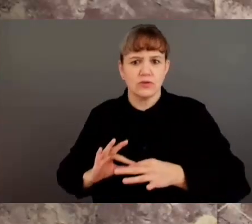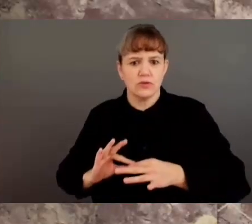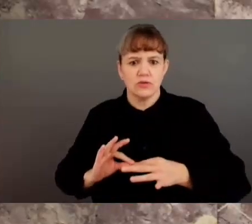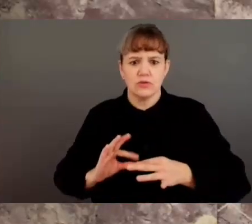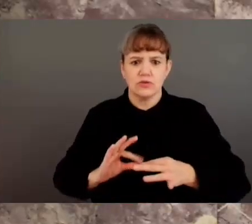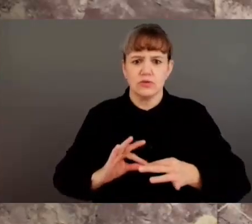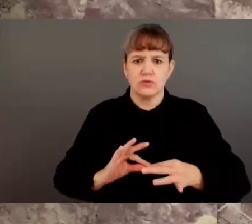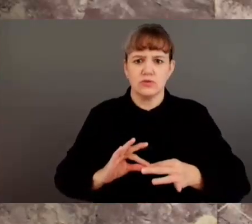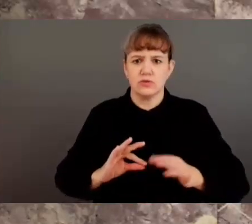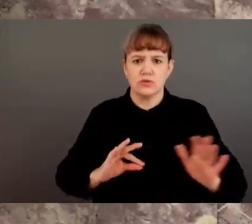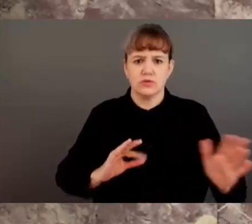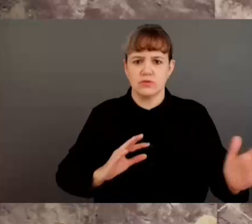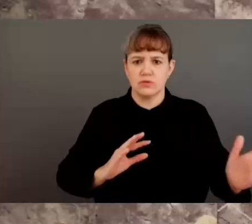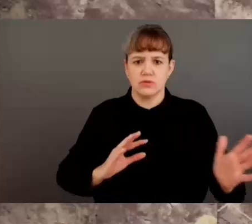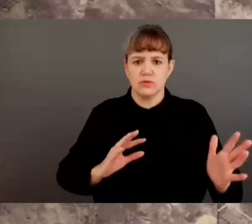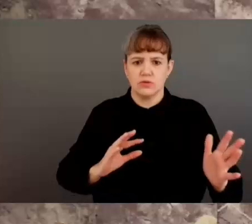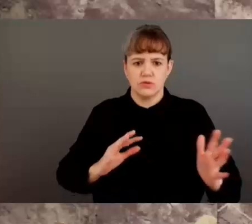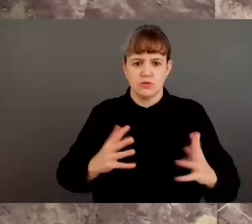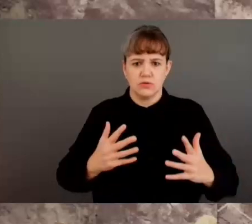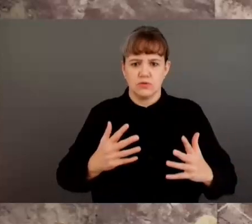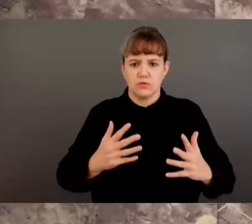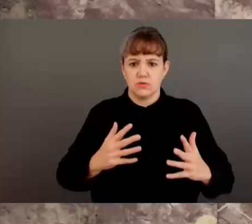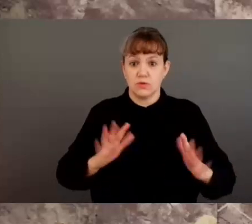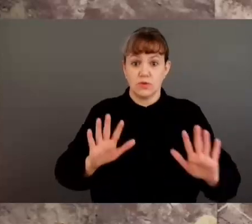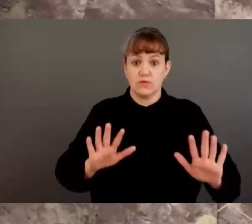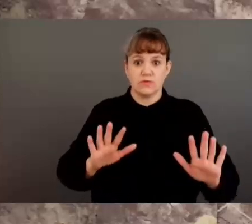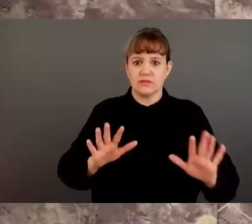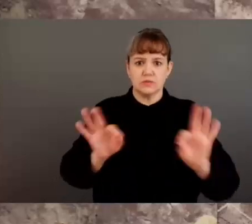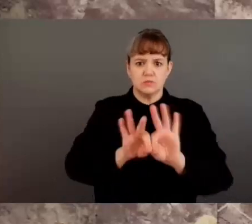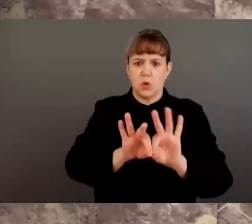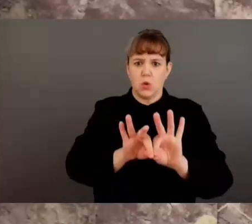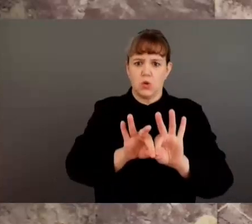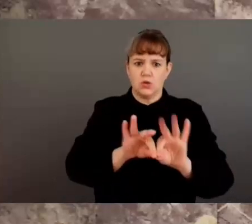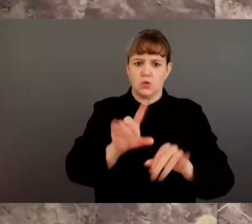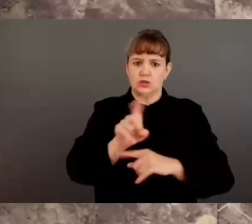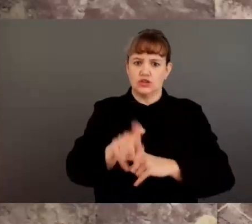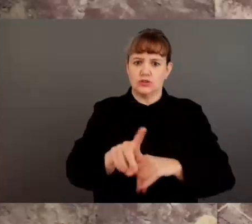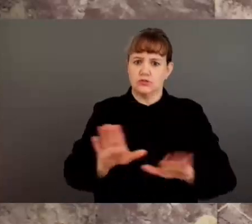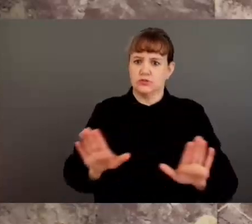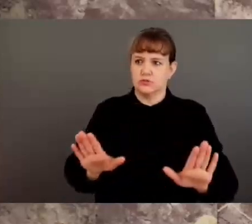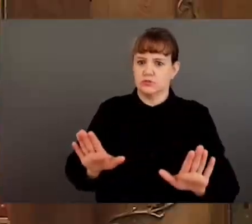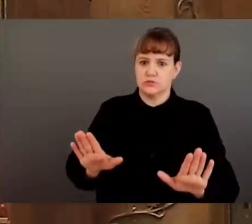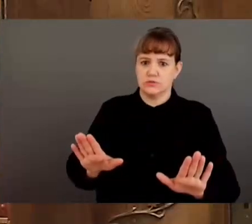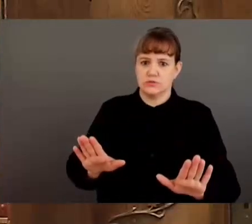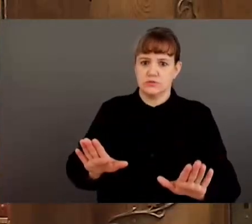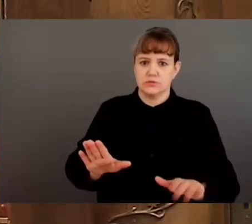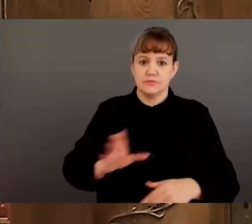extortion. No, this is it's an important question. Thank you. Thank you, Minister. Thank you.